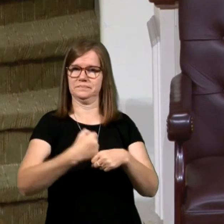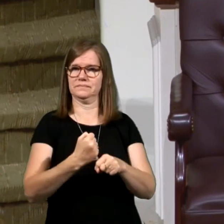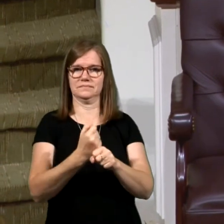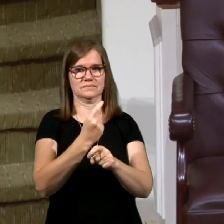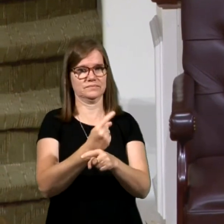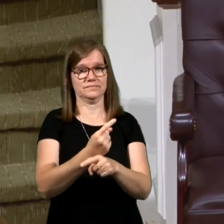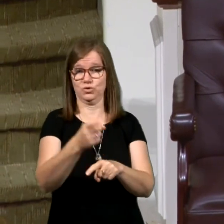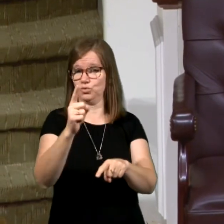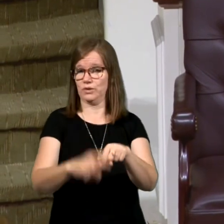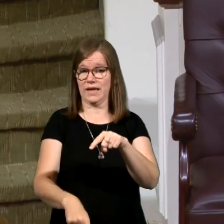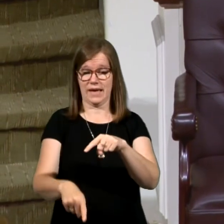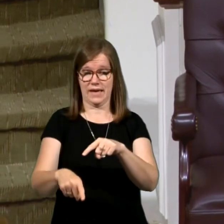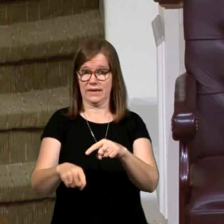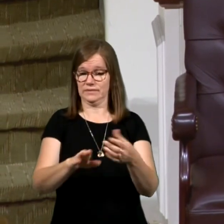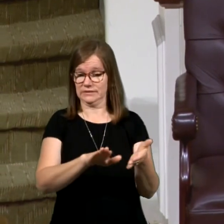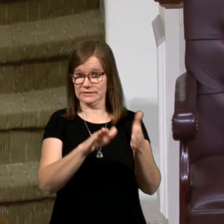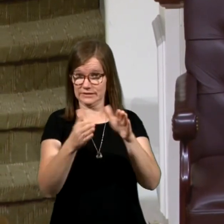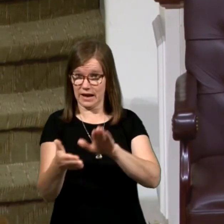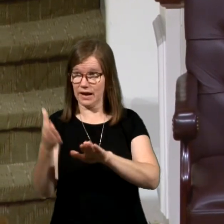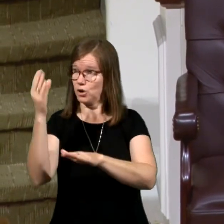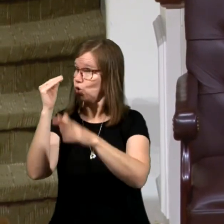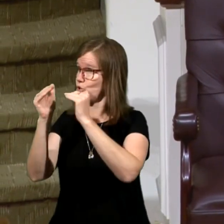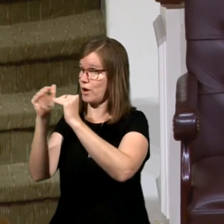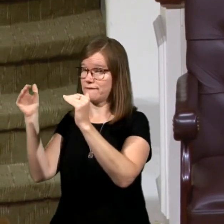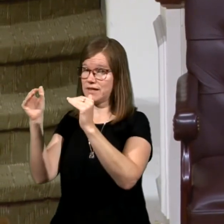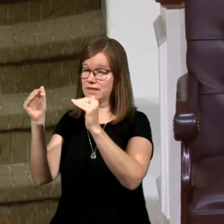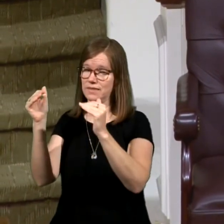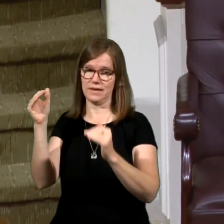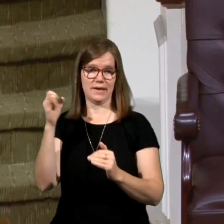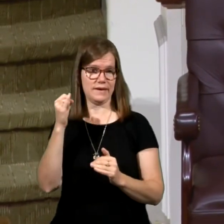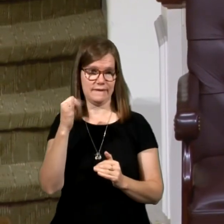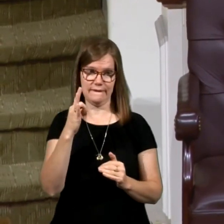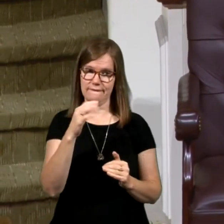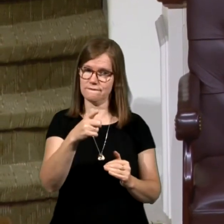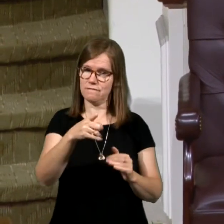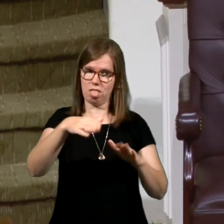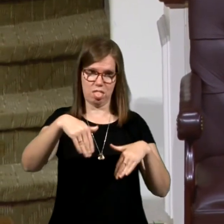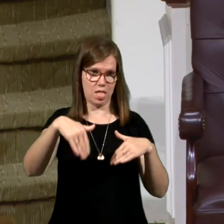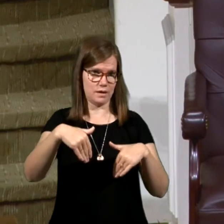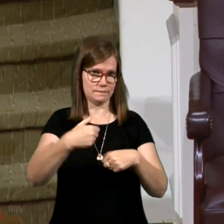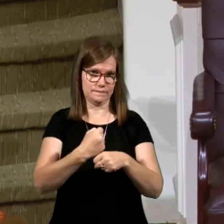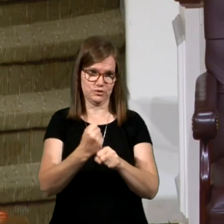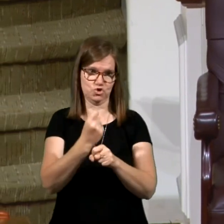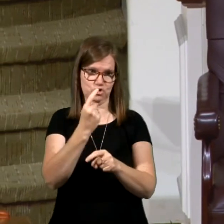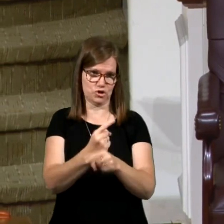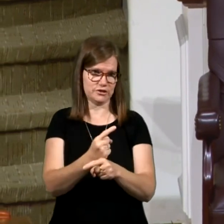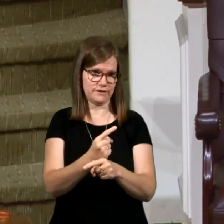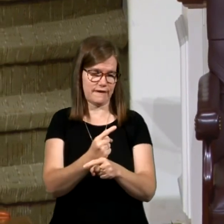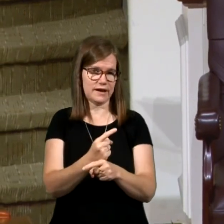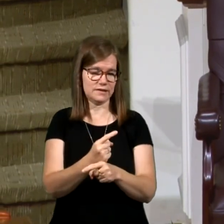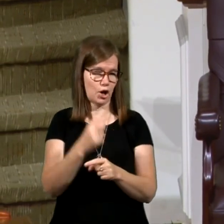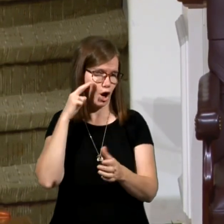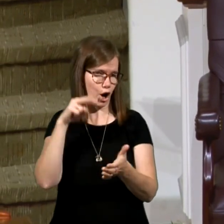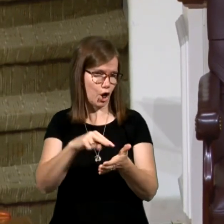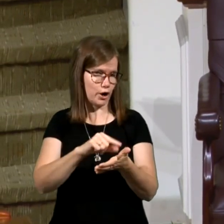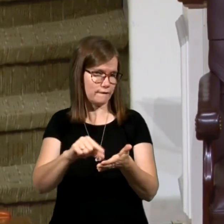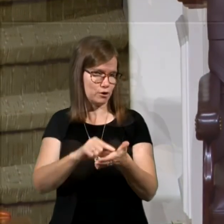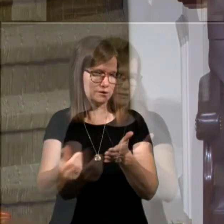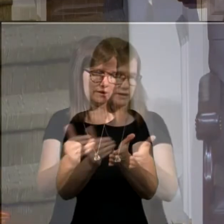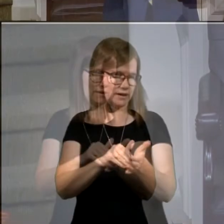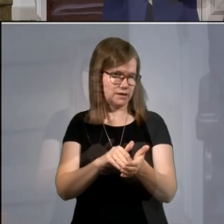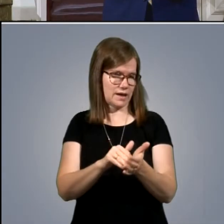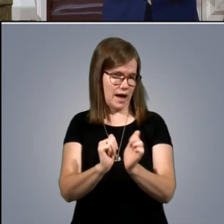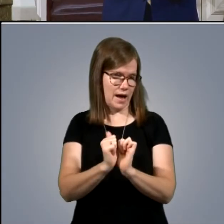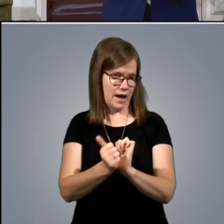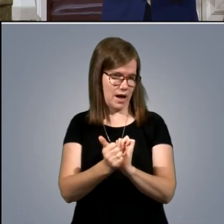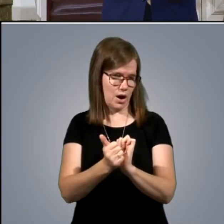can't leave this world and go to heaven unless you're justified. And the way we're justified, look at the verse again. Will we please look at